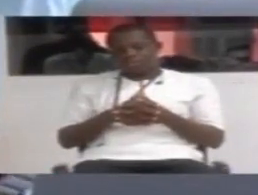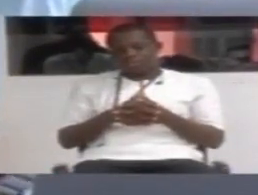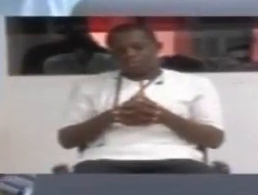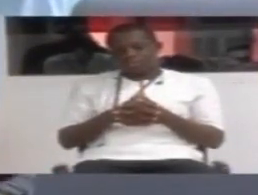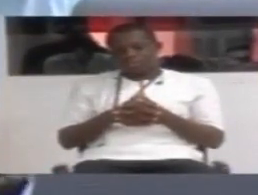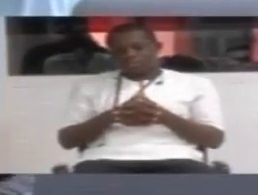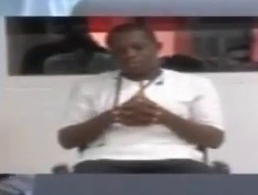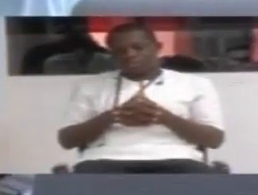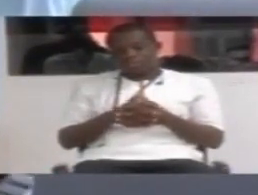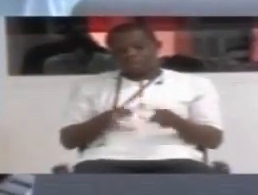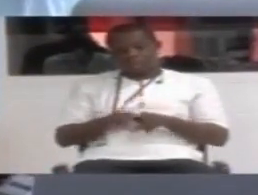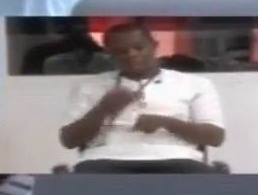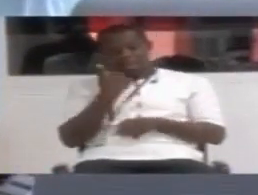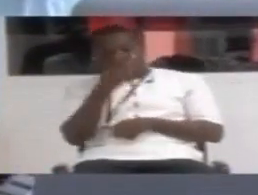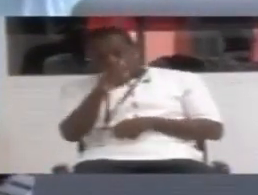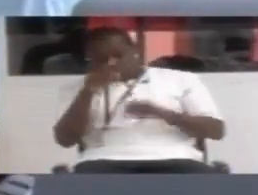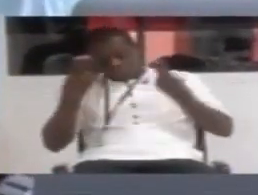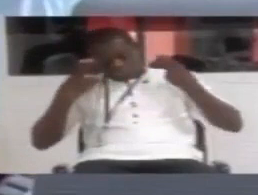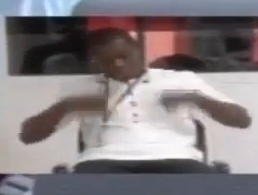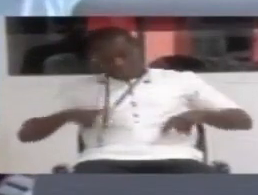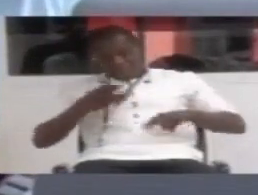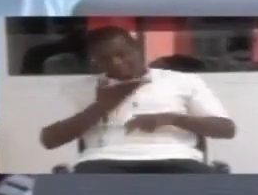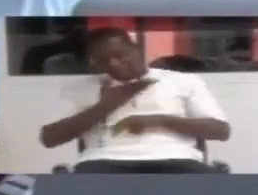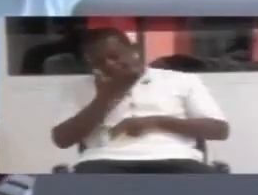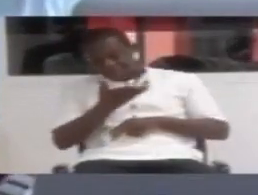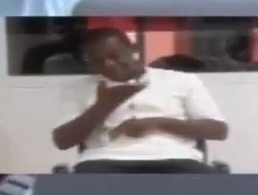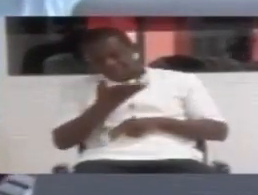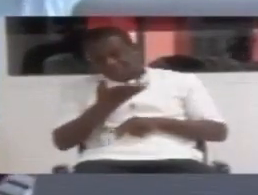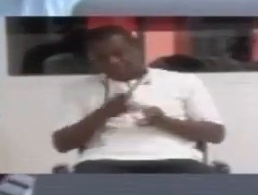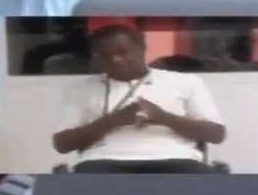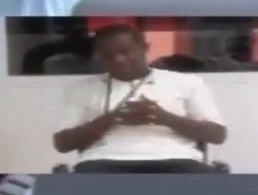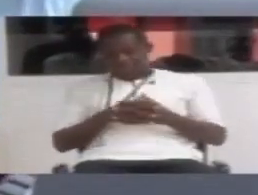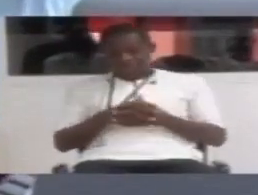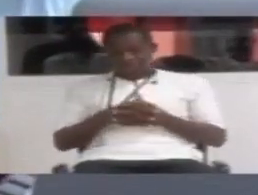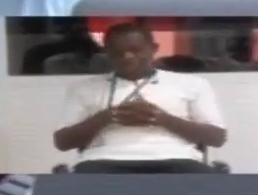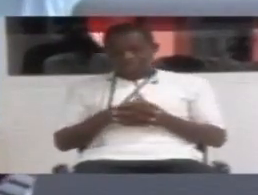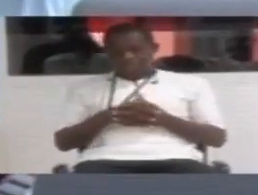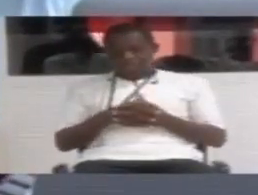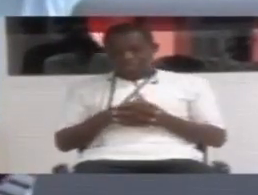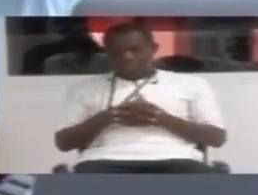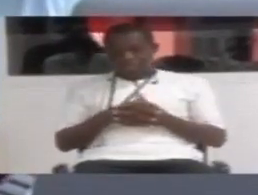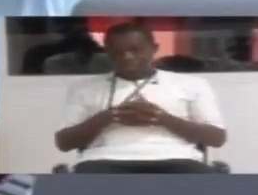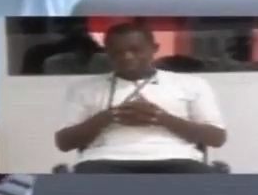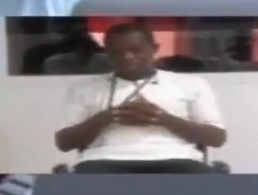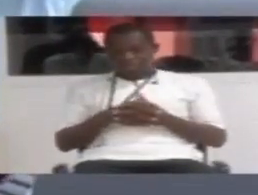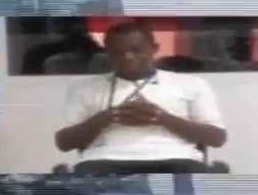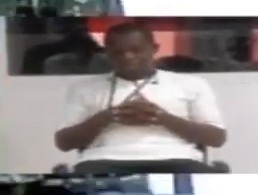Did you wear uniforms? Ndax da ngeen solo uniforme army bi?